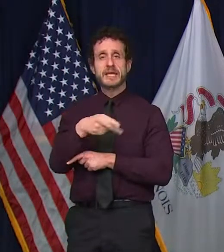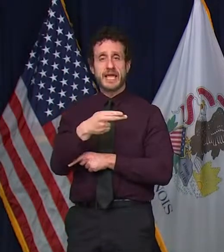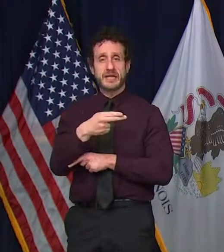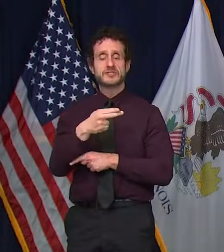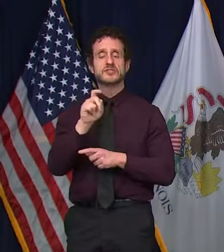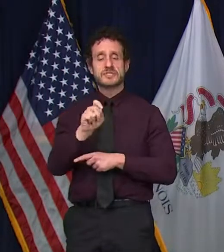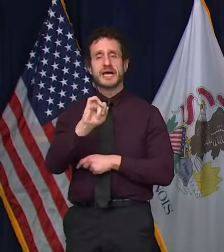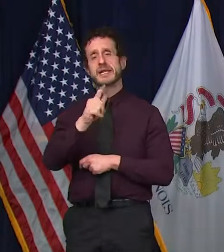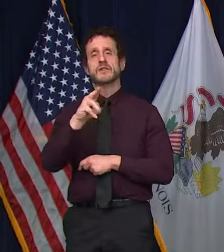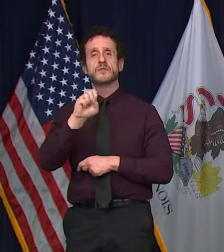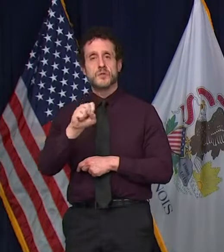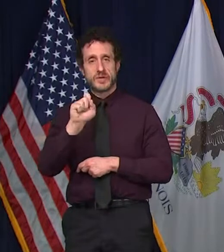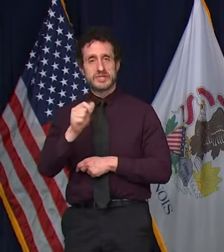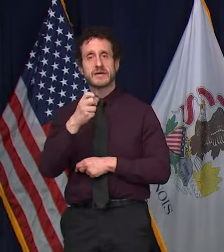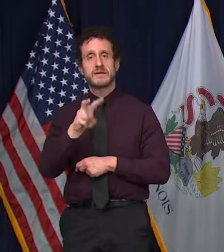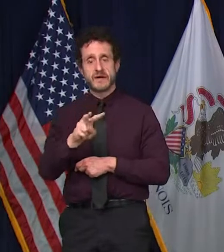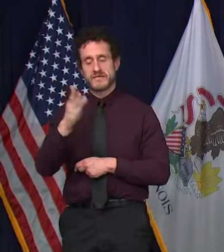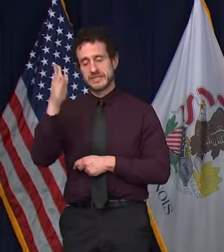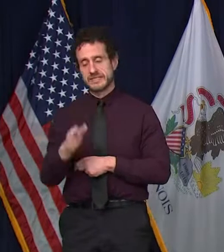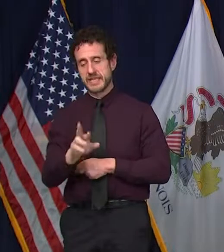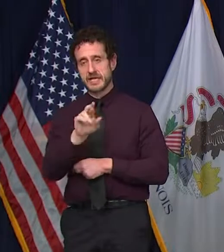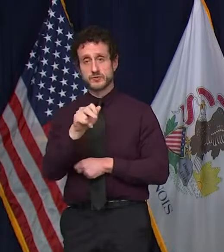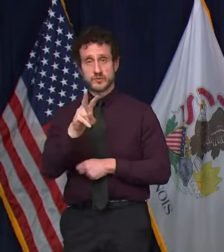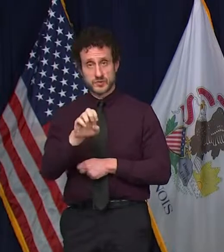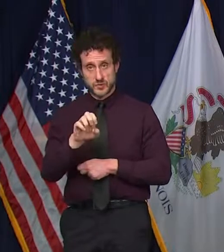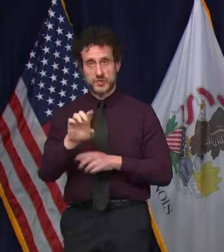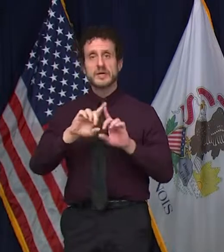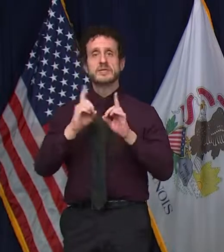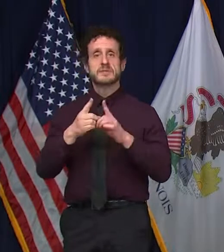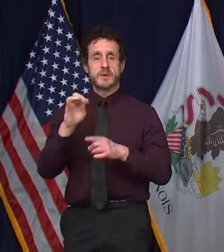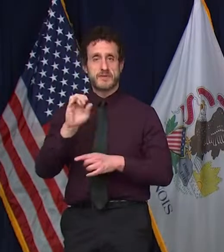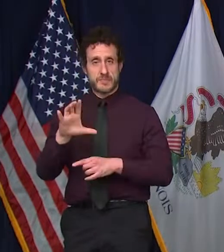dph.illinois.gov/restore. Again, that's at the Department of Public Health's website,